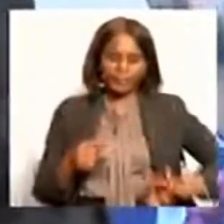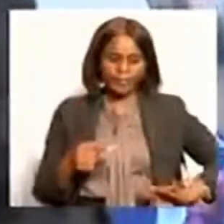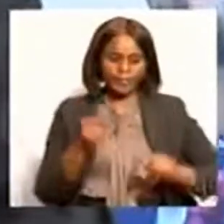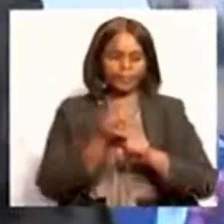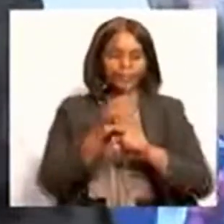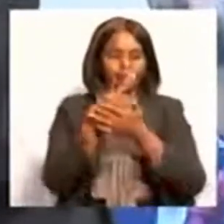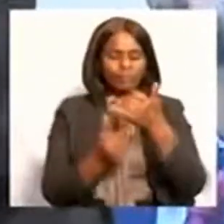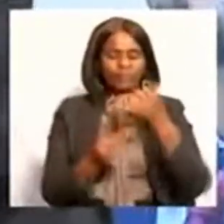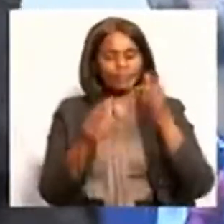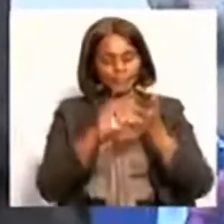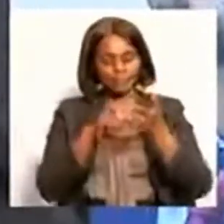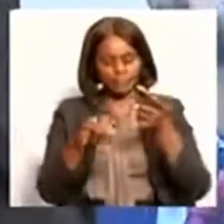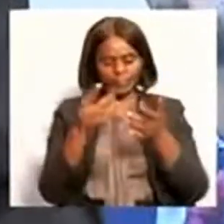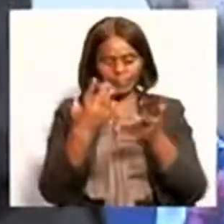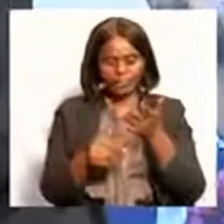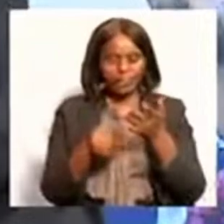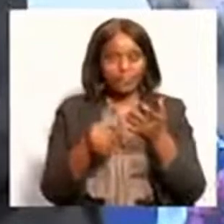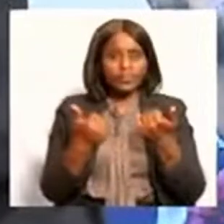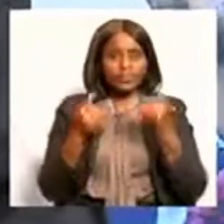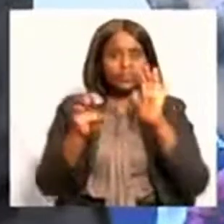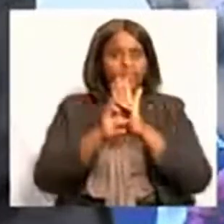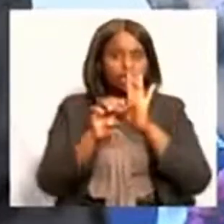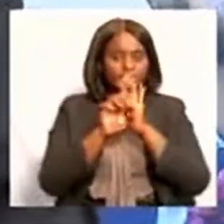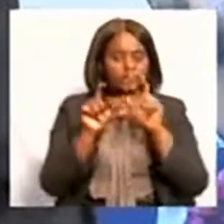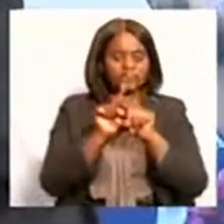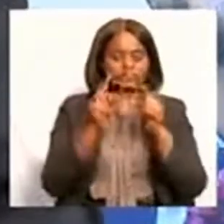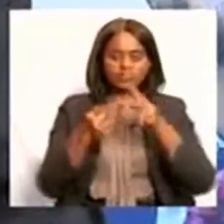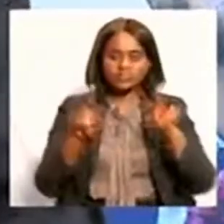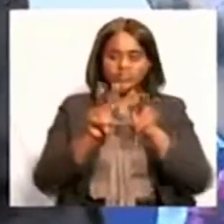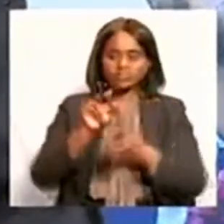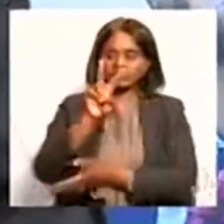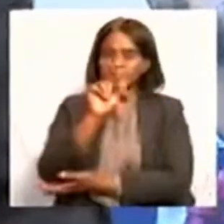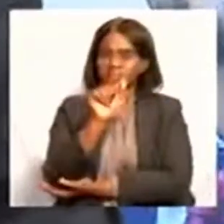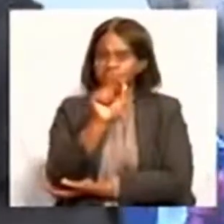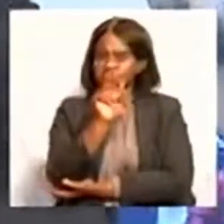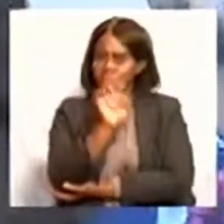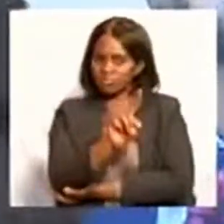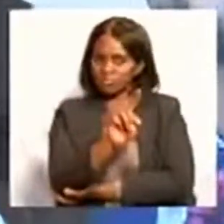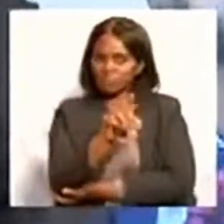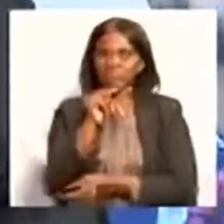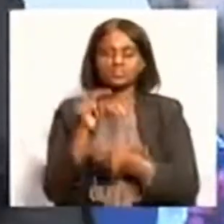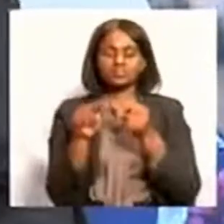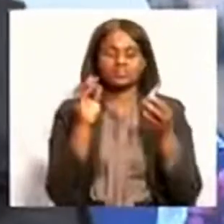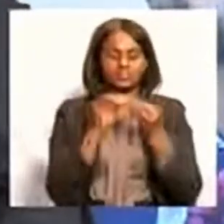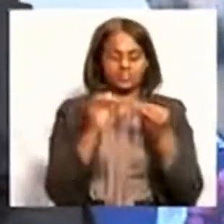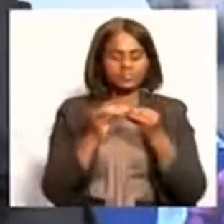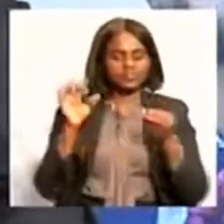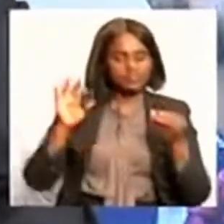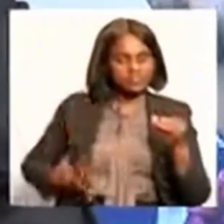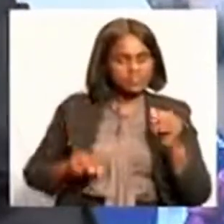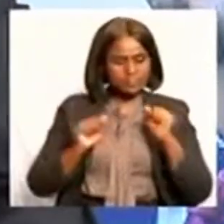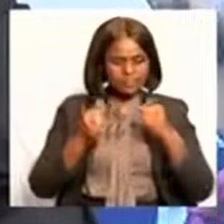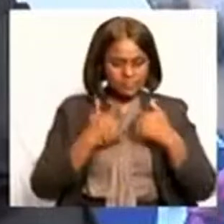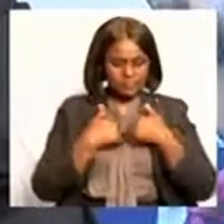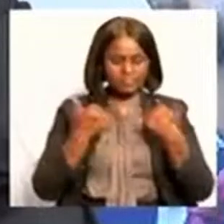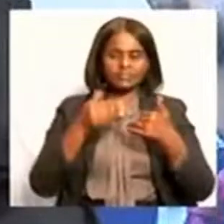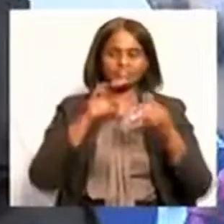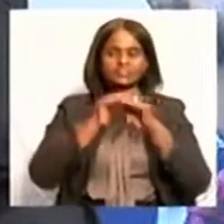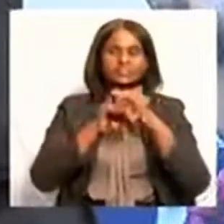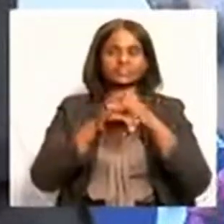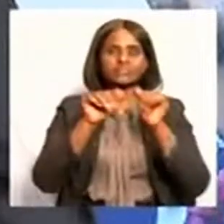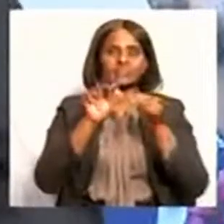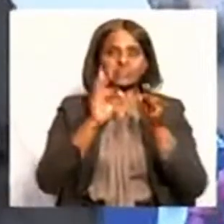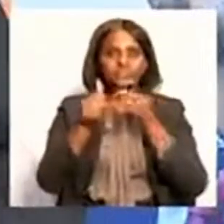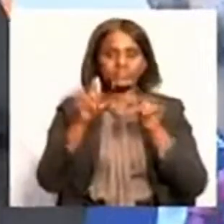are removed. This is one example of the value that we're adding, meaning that a lot of beneficiaries can now access that.